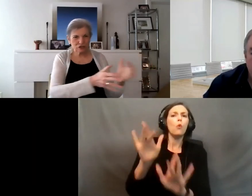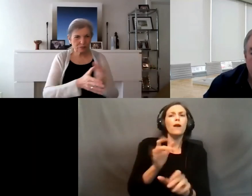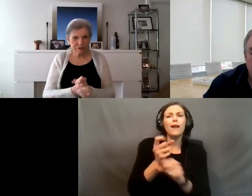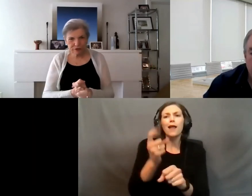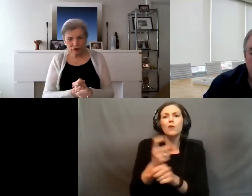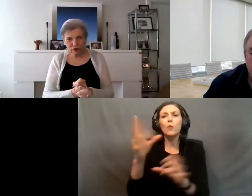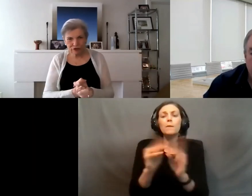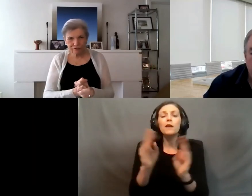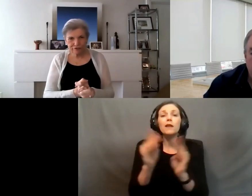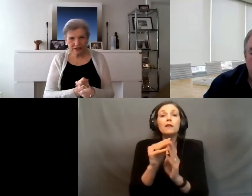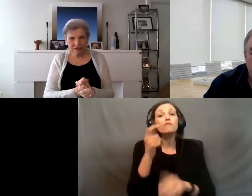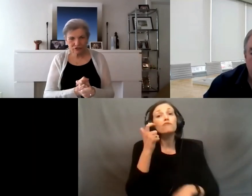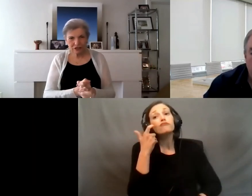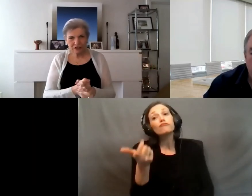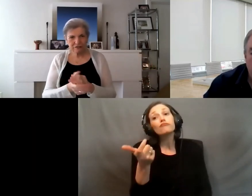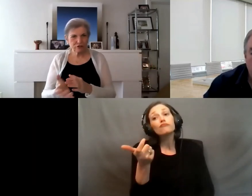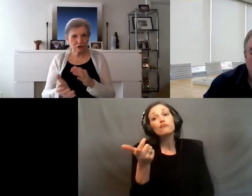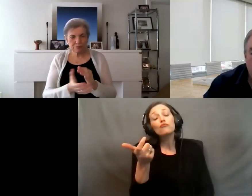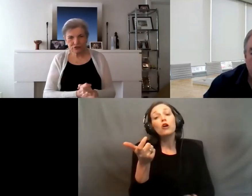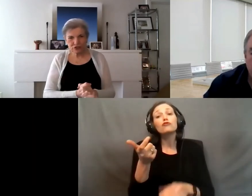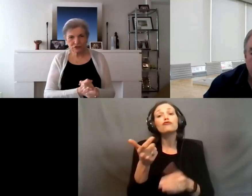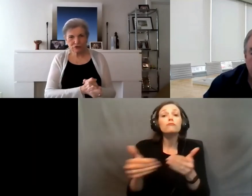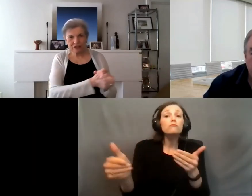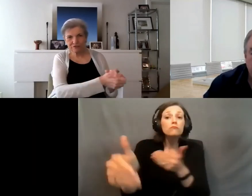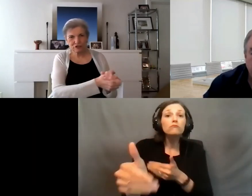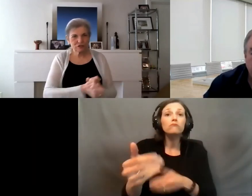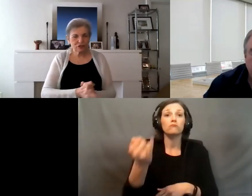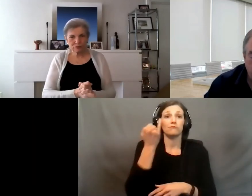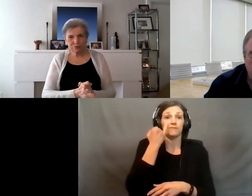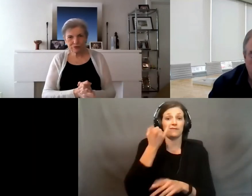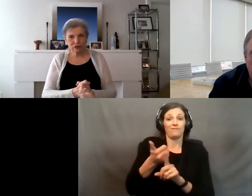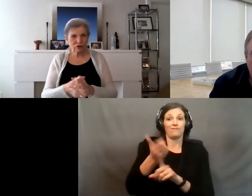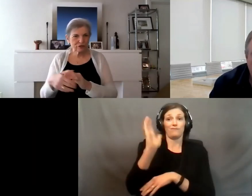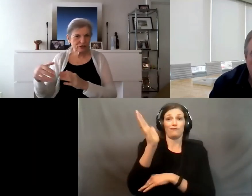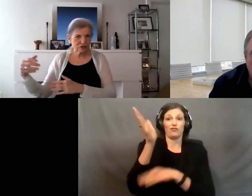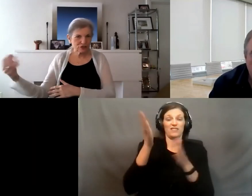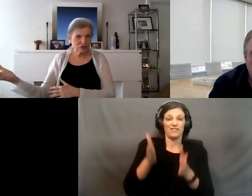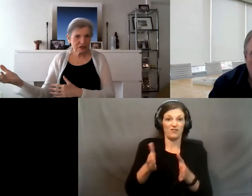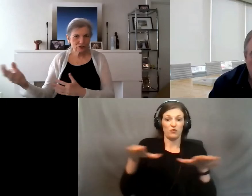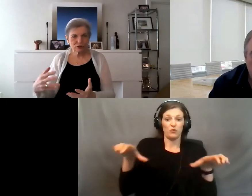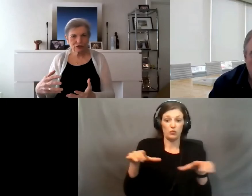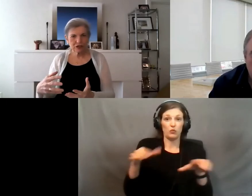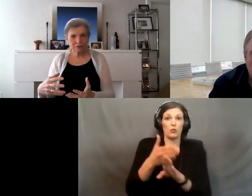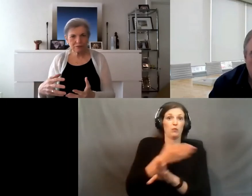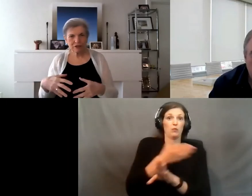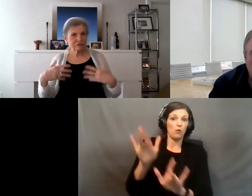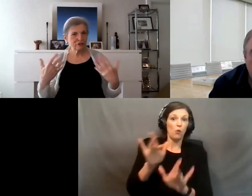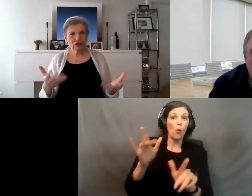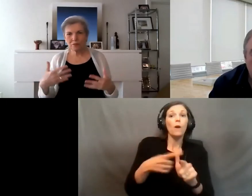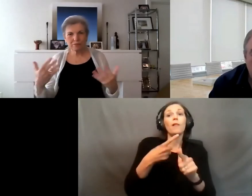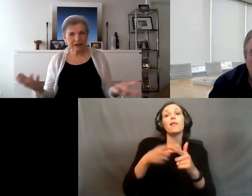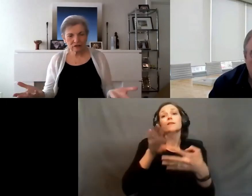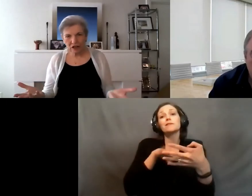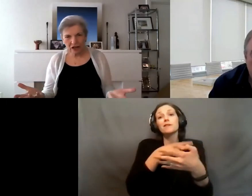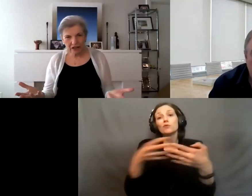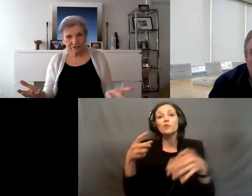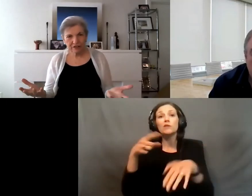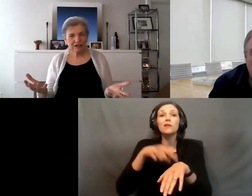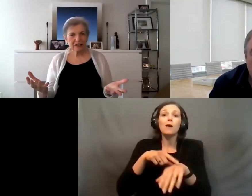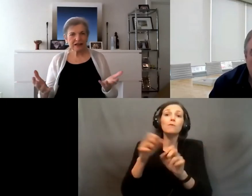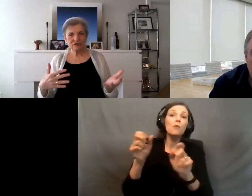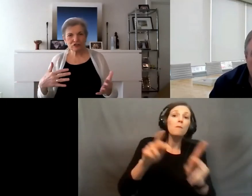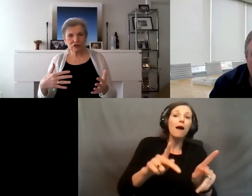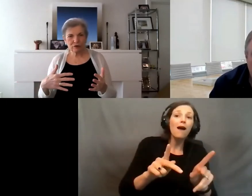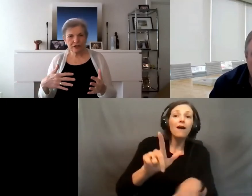got to watch the pre-record in advance. If you are a presenter after you have done the pre-record, then there is a scheduled time for to come back live.